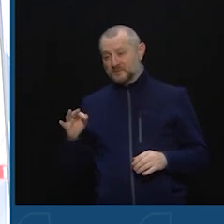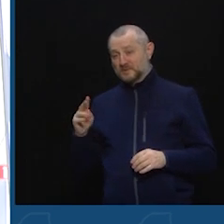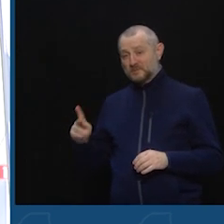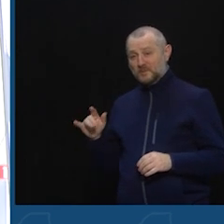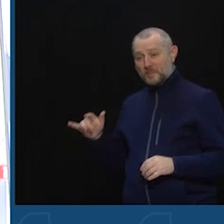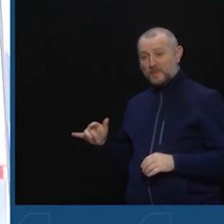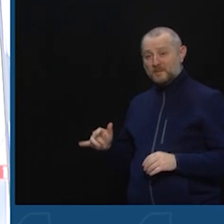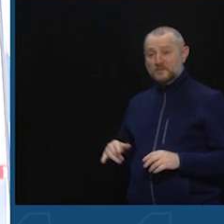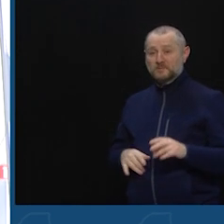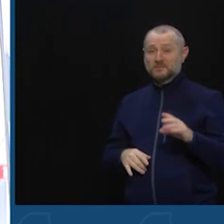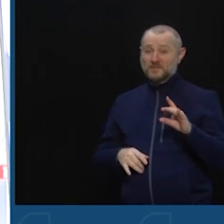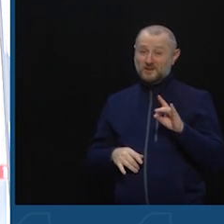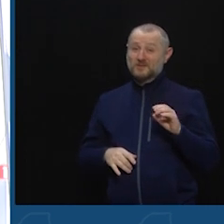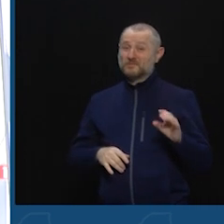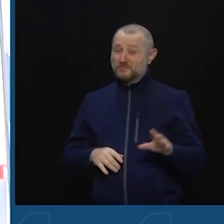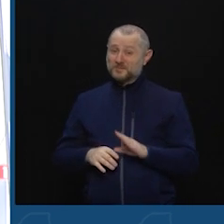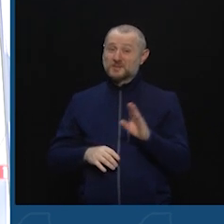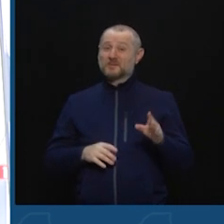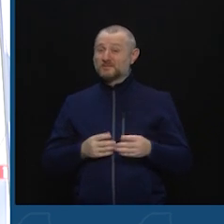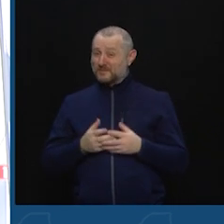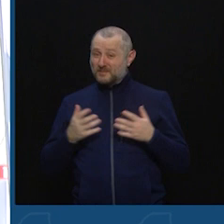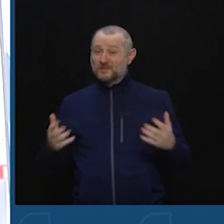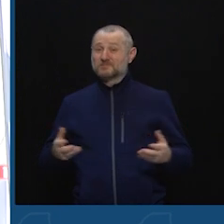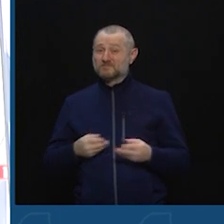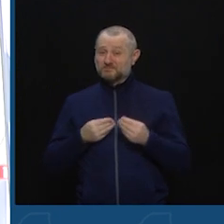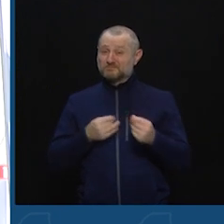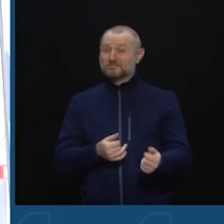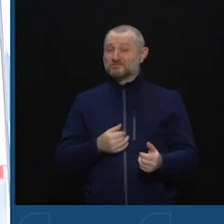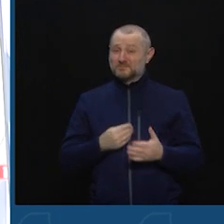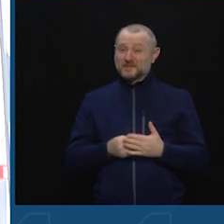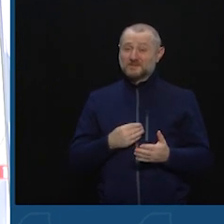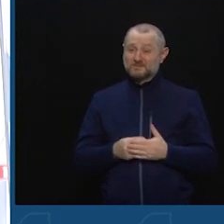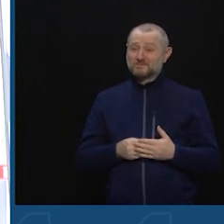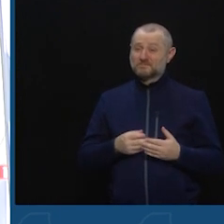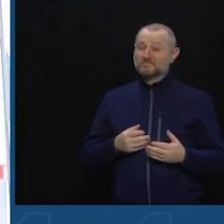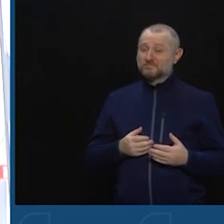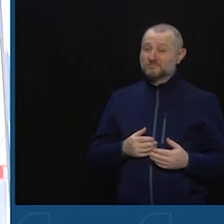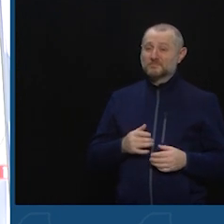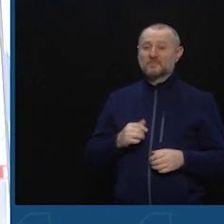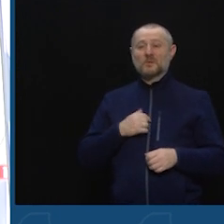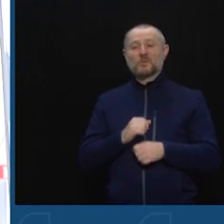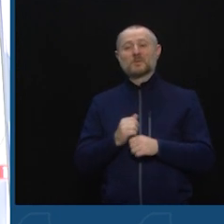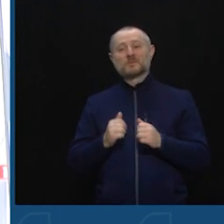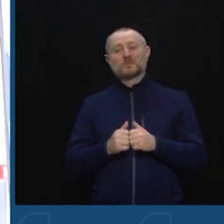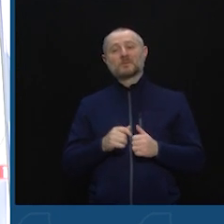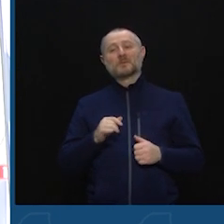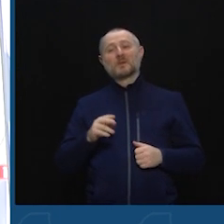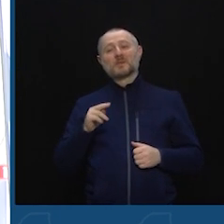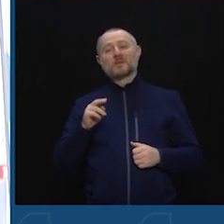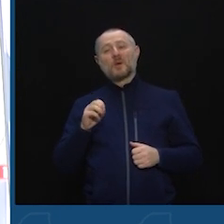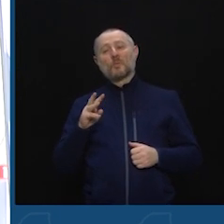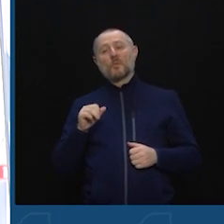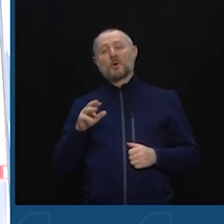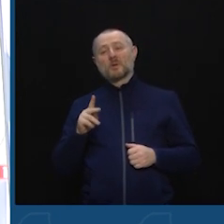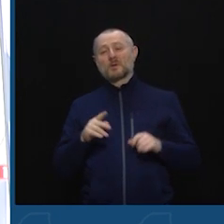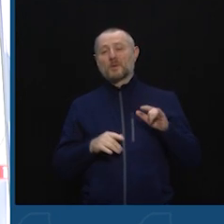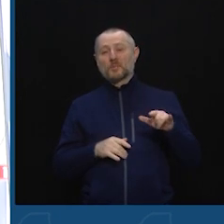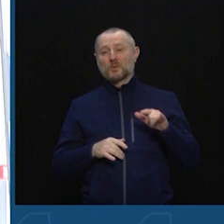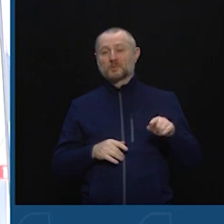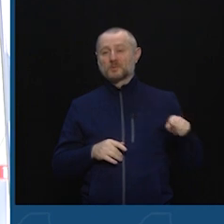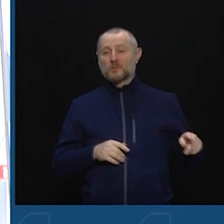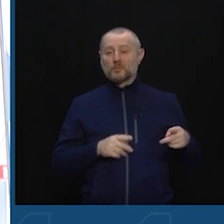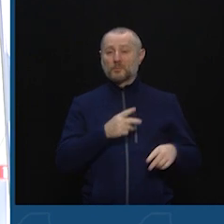in spend. And there's a place called Newark, Governor. We're also working on Newark Airport under the Port Authority, $30